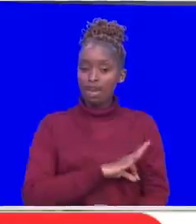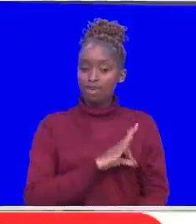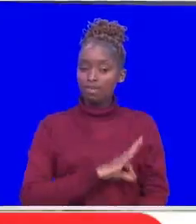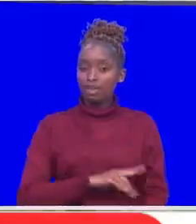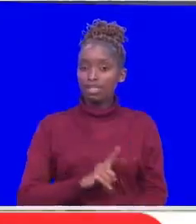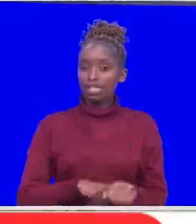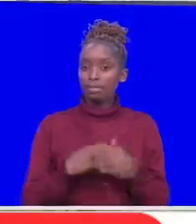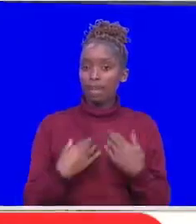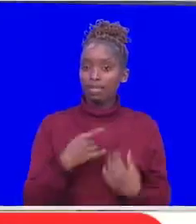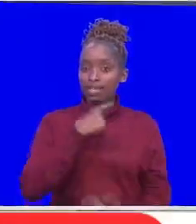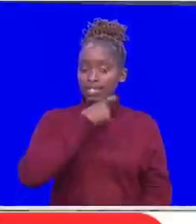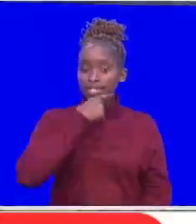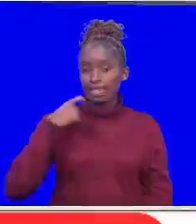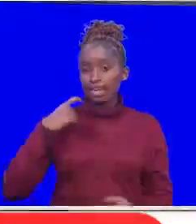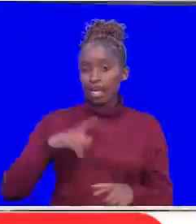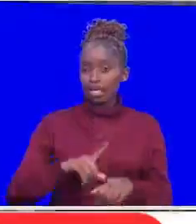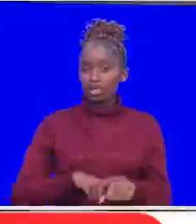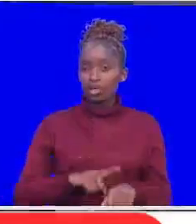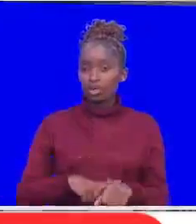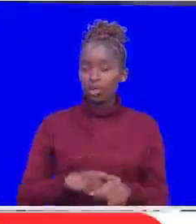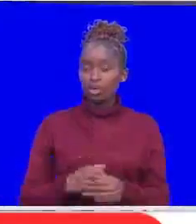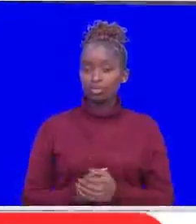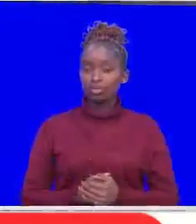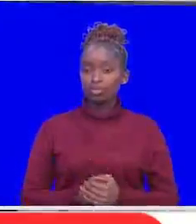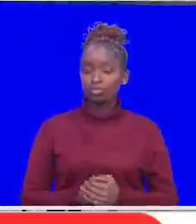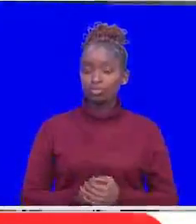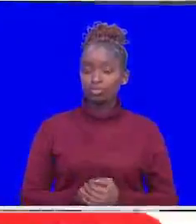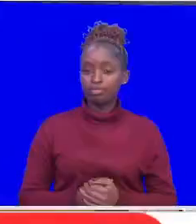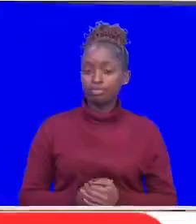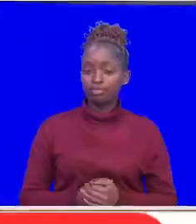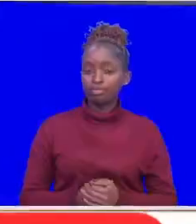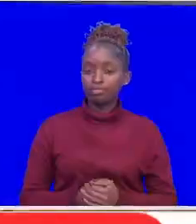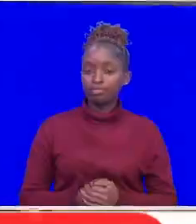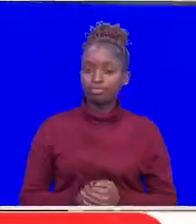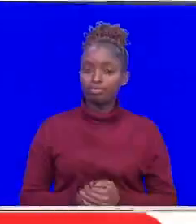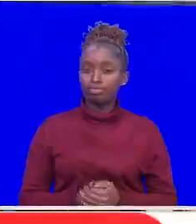drought season. Elizabeth Atieno, TV 40.